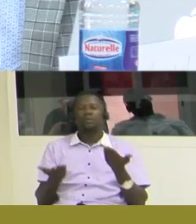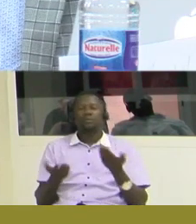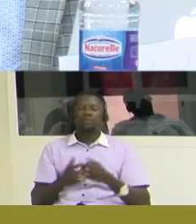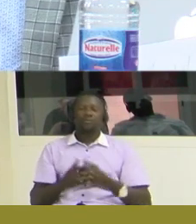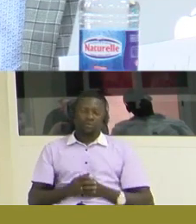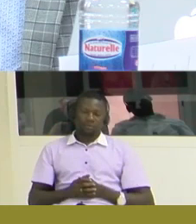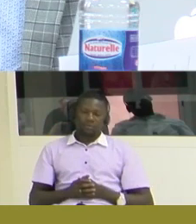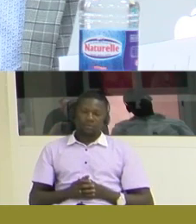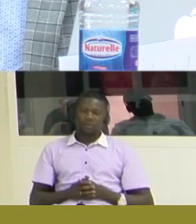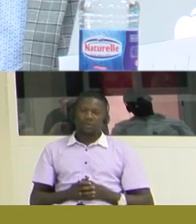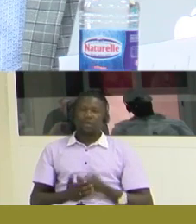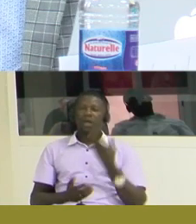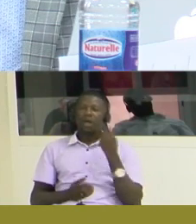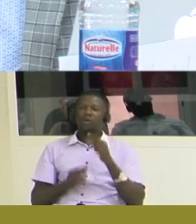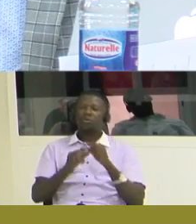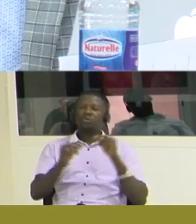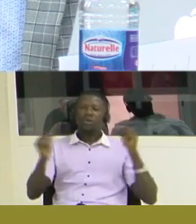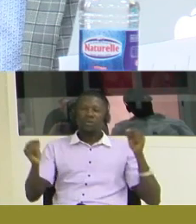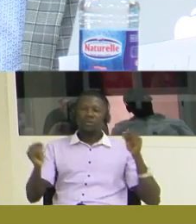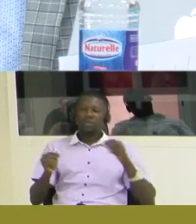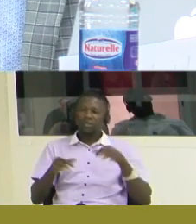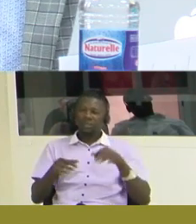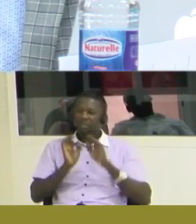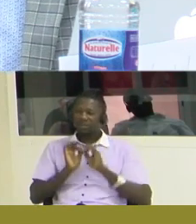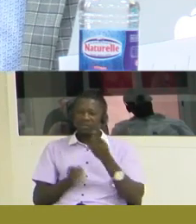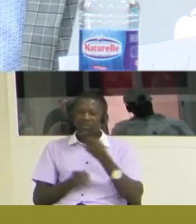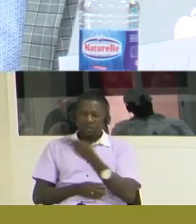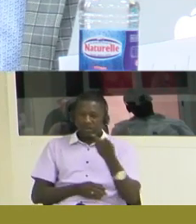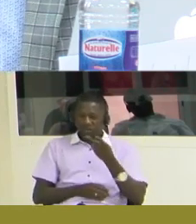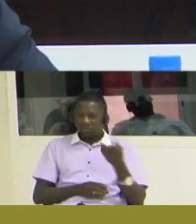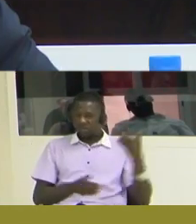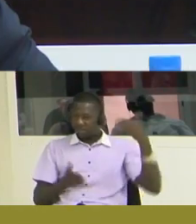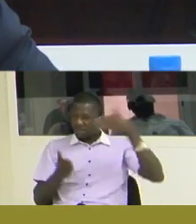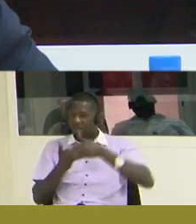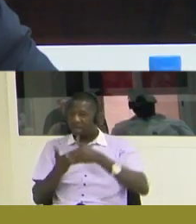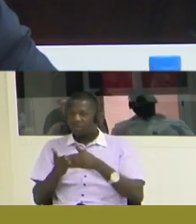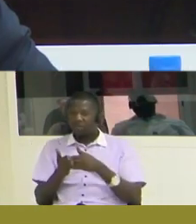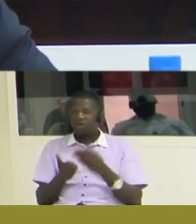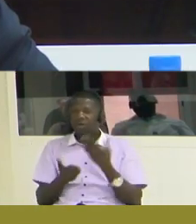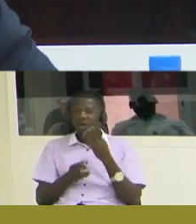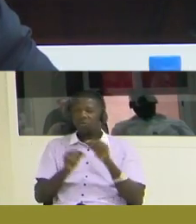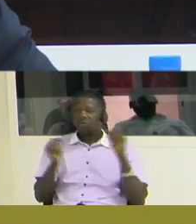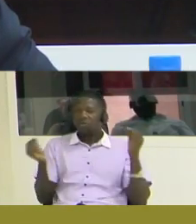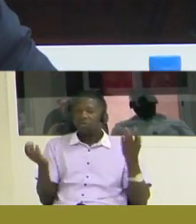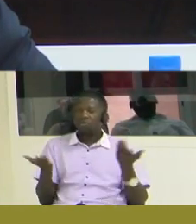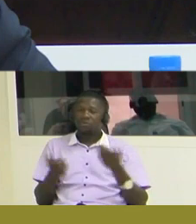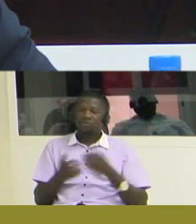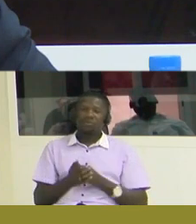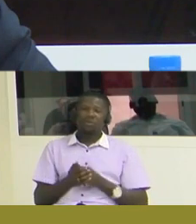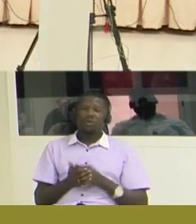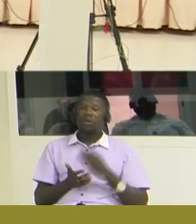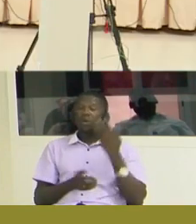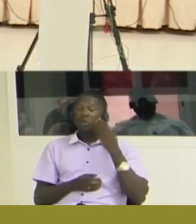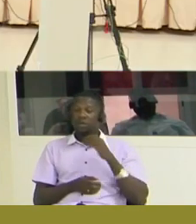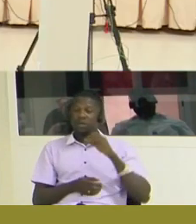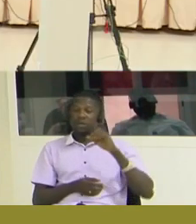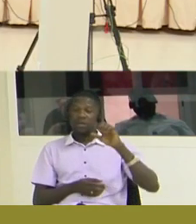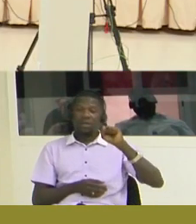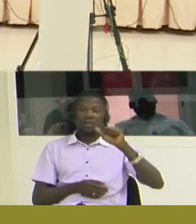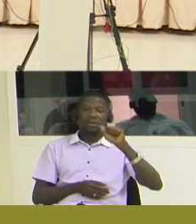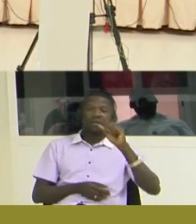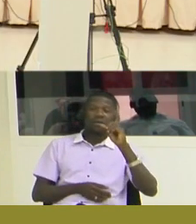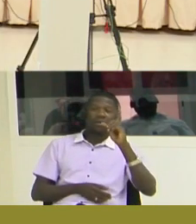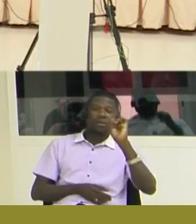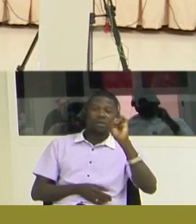how long did it take for them to arrive when eventually Santa Hydra showed up in the Statehouse he